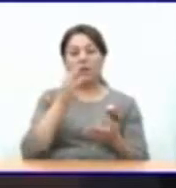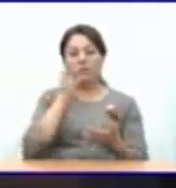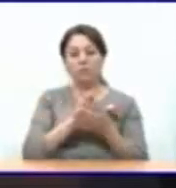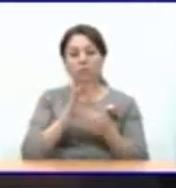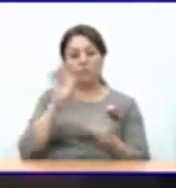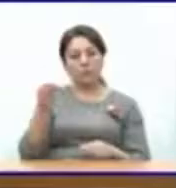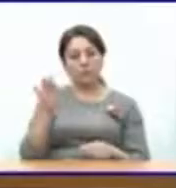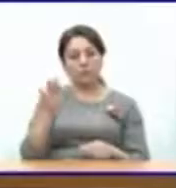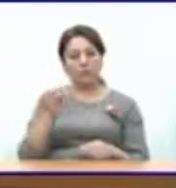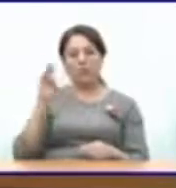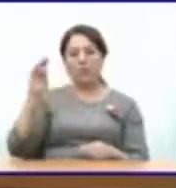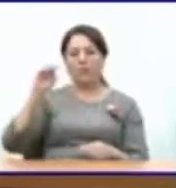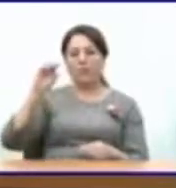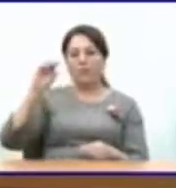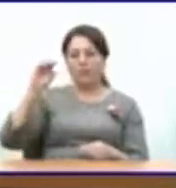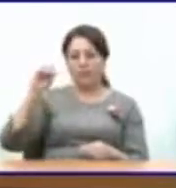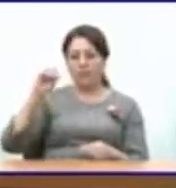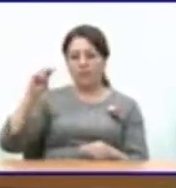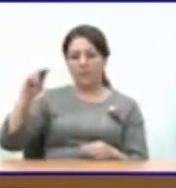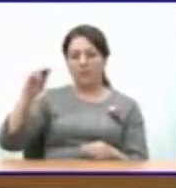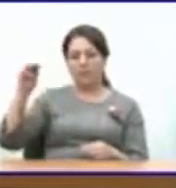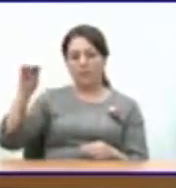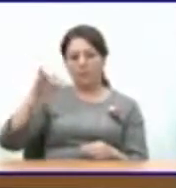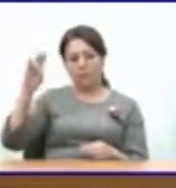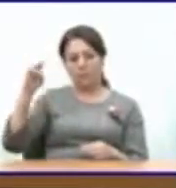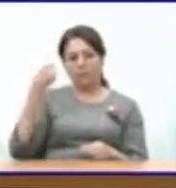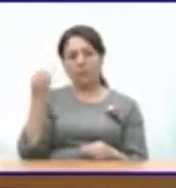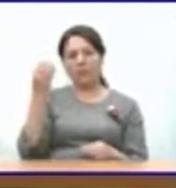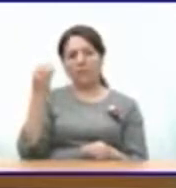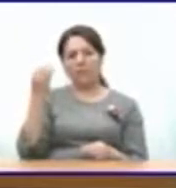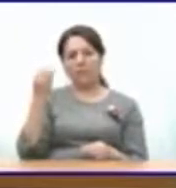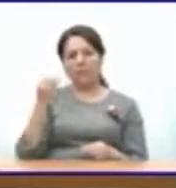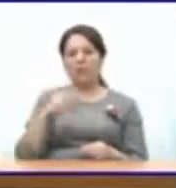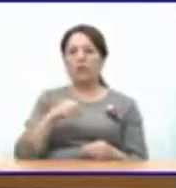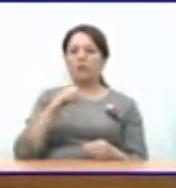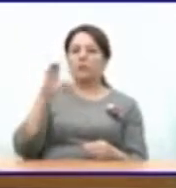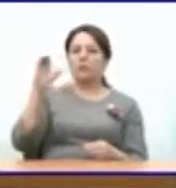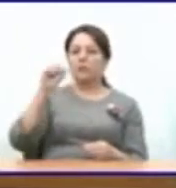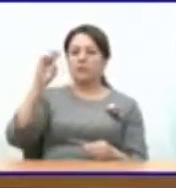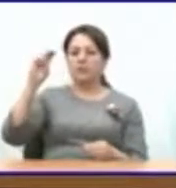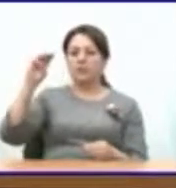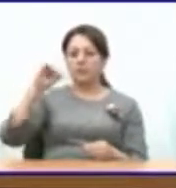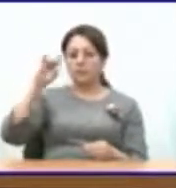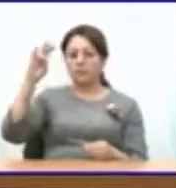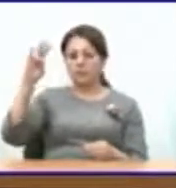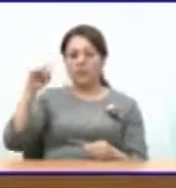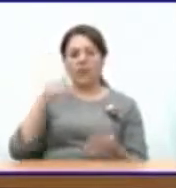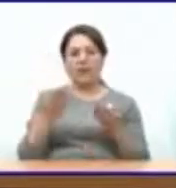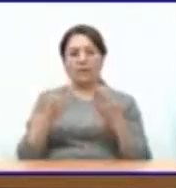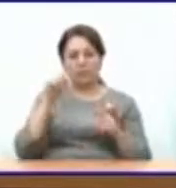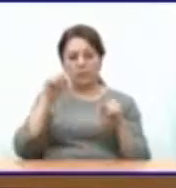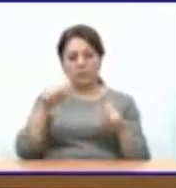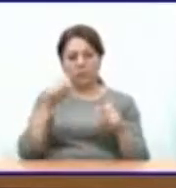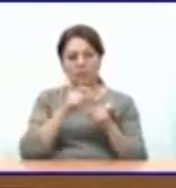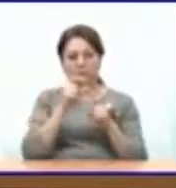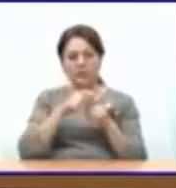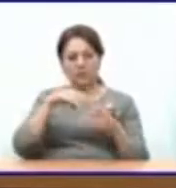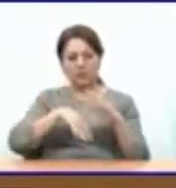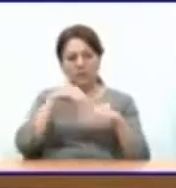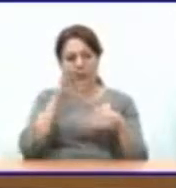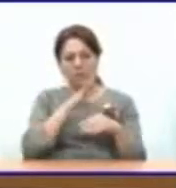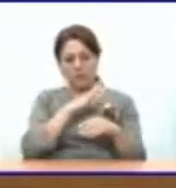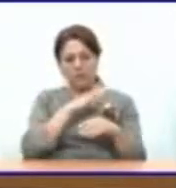bo'ladi? Neptun, Saturn va o'tishi so'zlari. Agar shu so'zlarni tanlagan bo'lsangiz, sizning